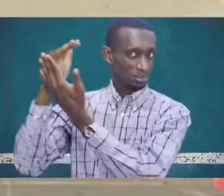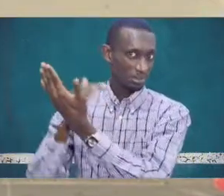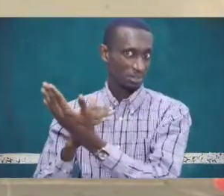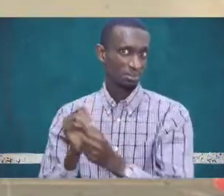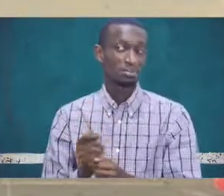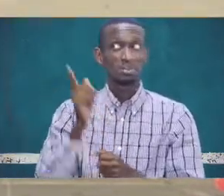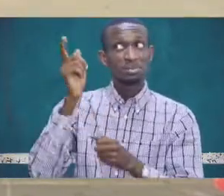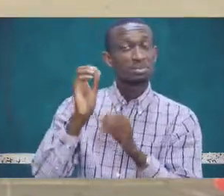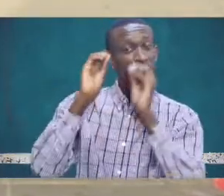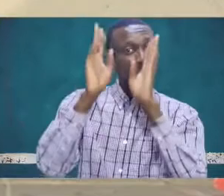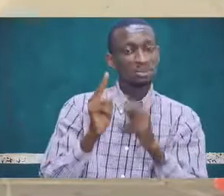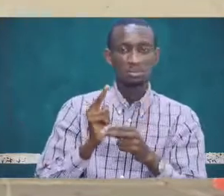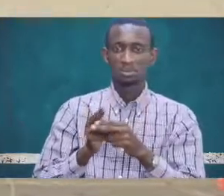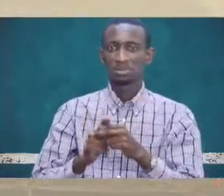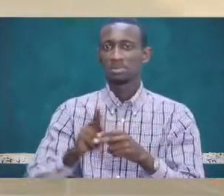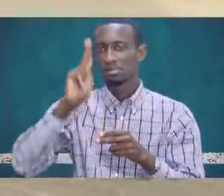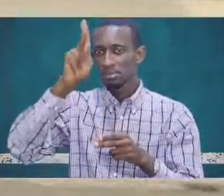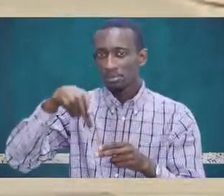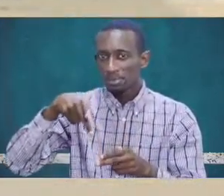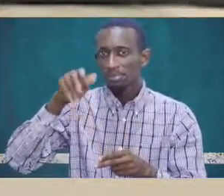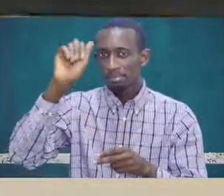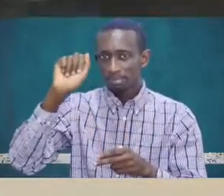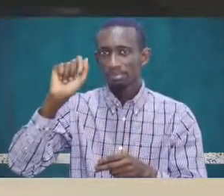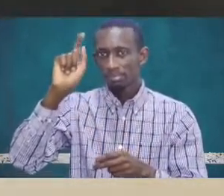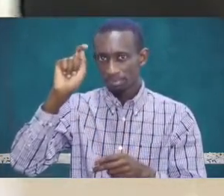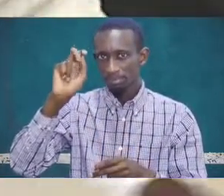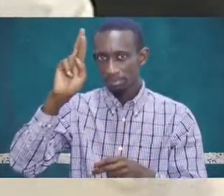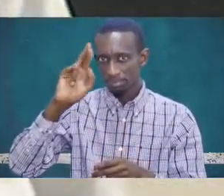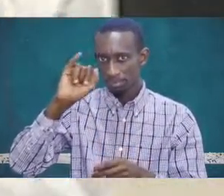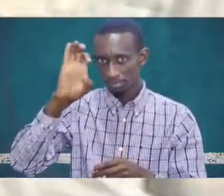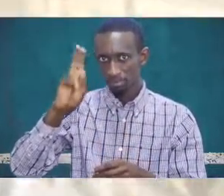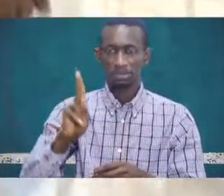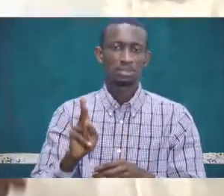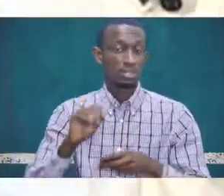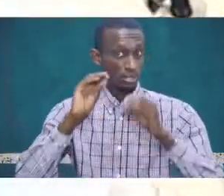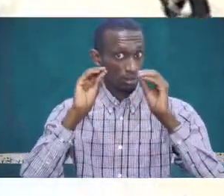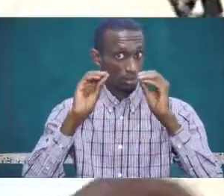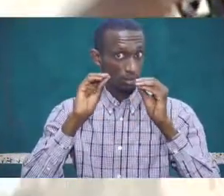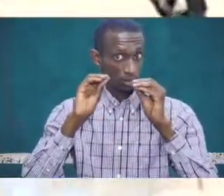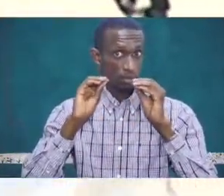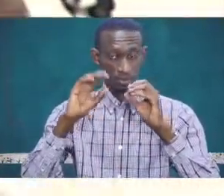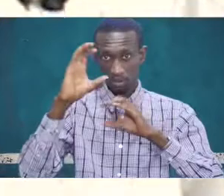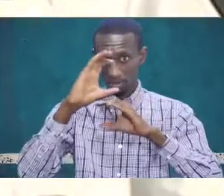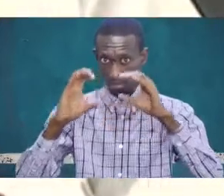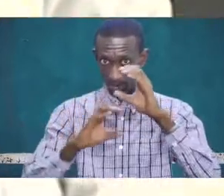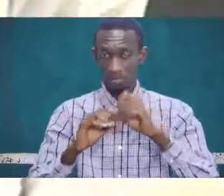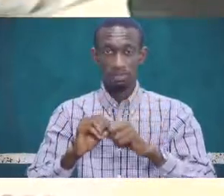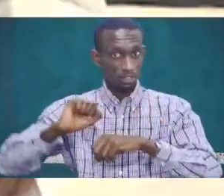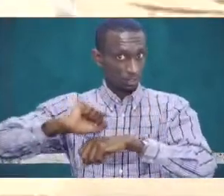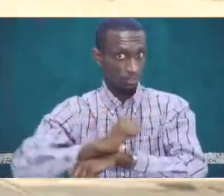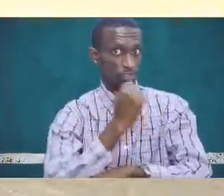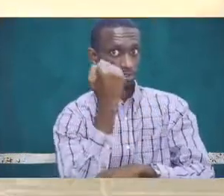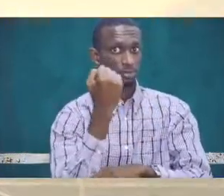I will be with you in Chemistry Senior 5, and we are still on Unit 5. If you remember,